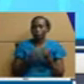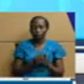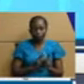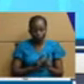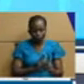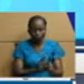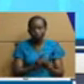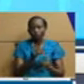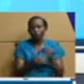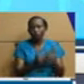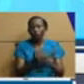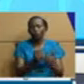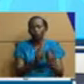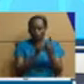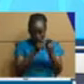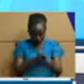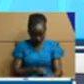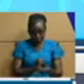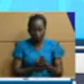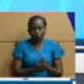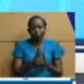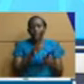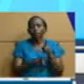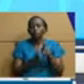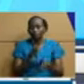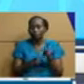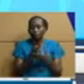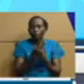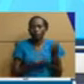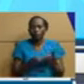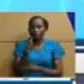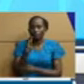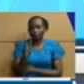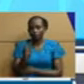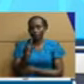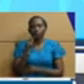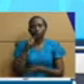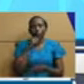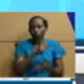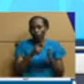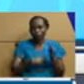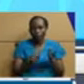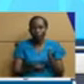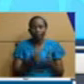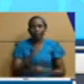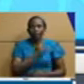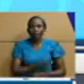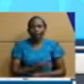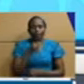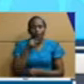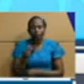observed, our participants, both on TV and social media, ladies and